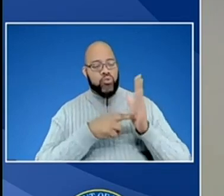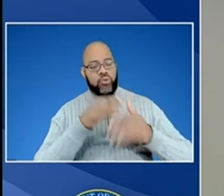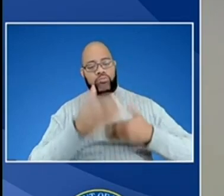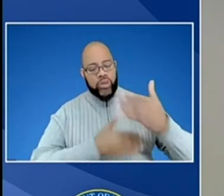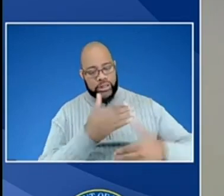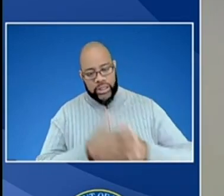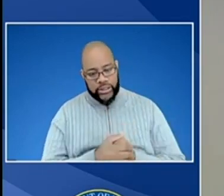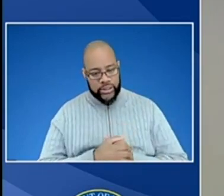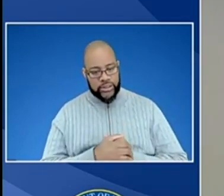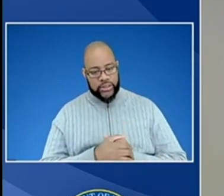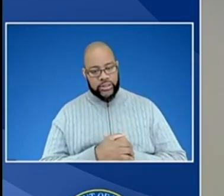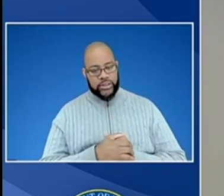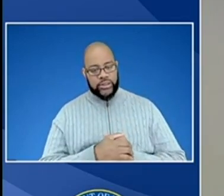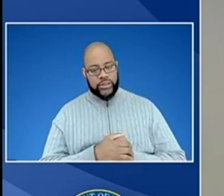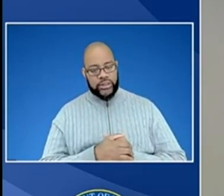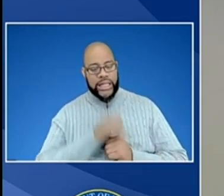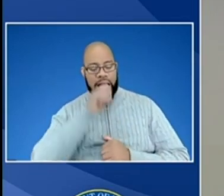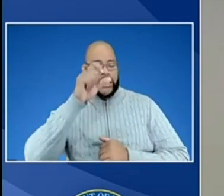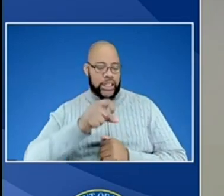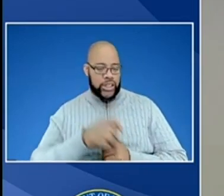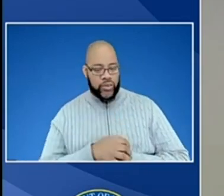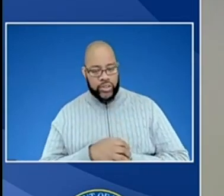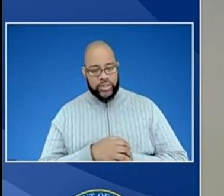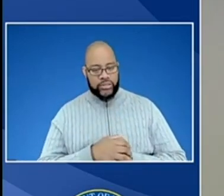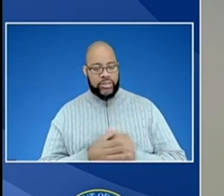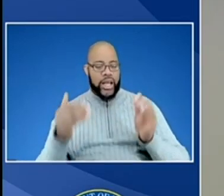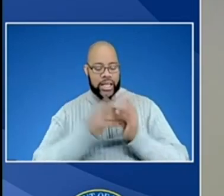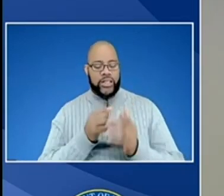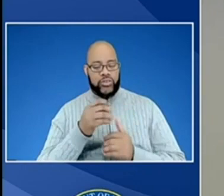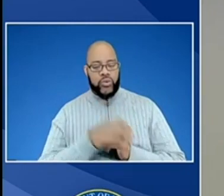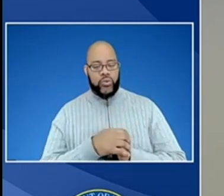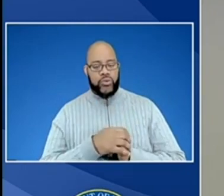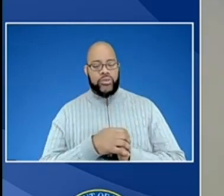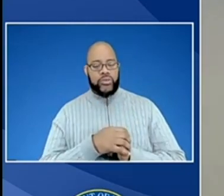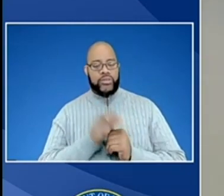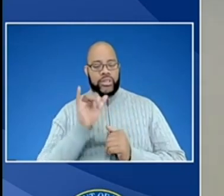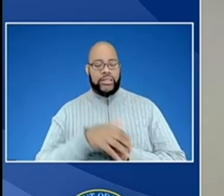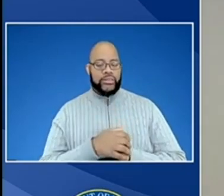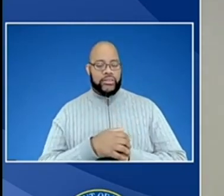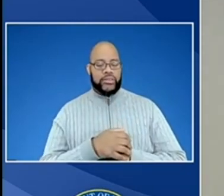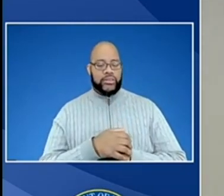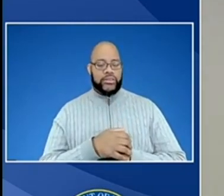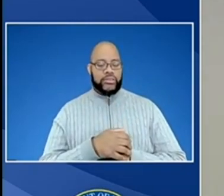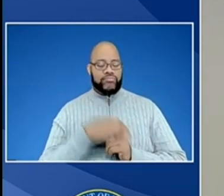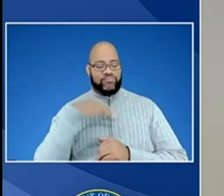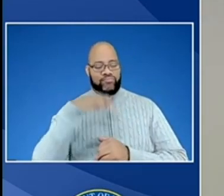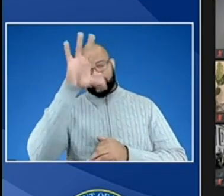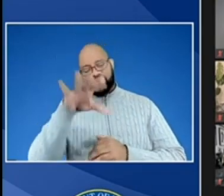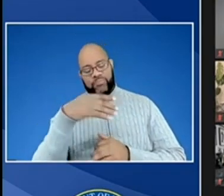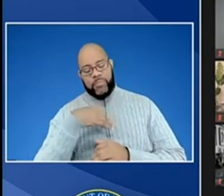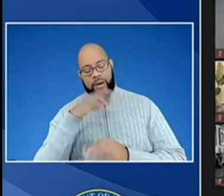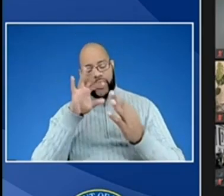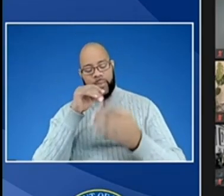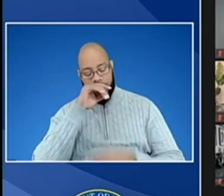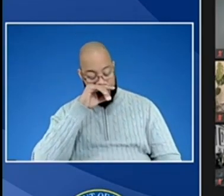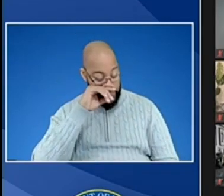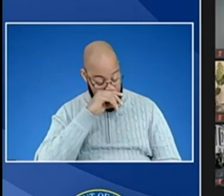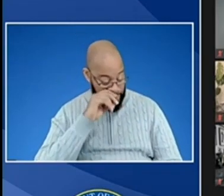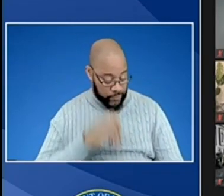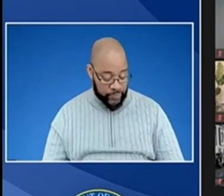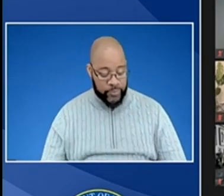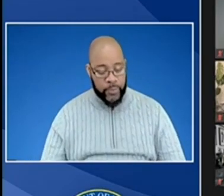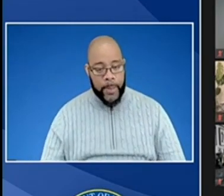processes unnecessarily again. So that's my two cents on that one. Thanks,